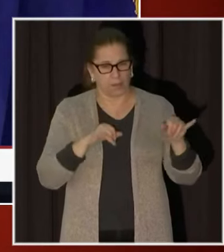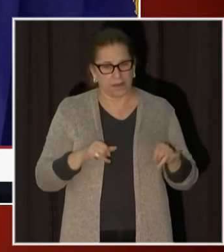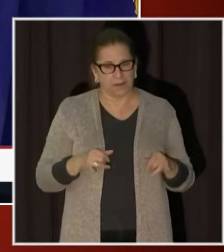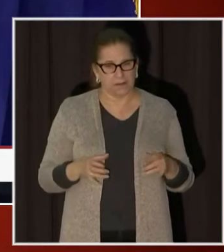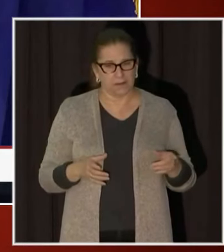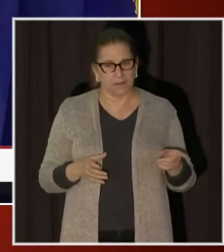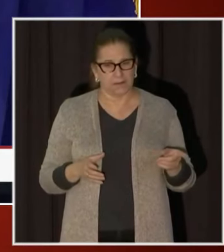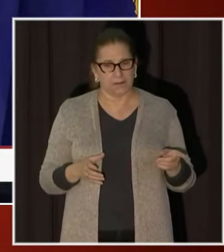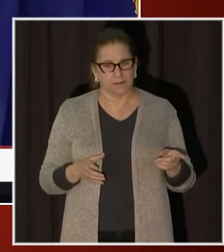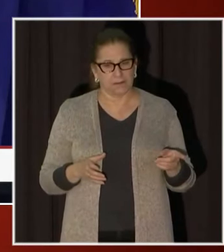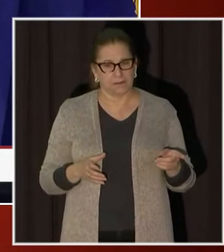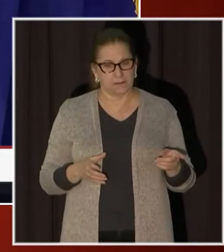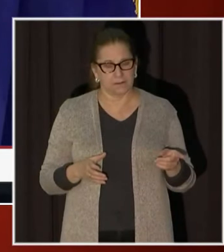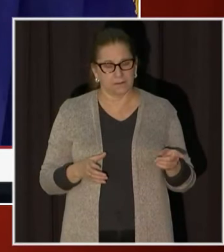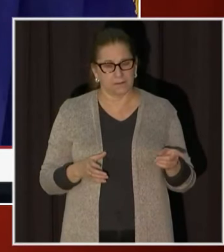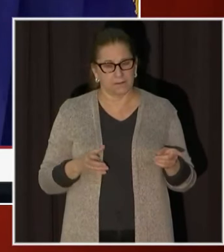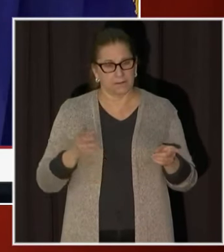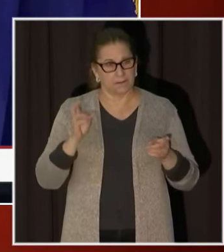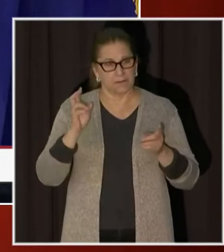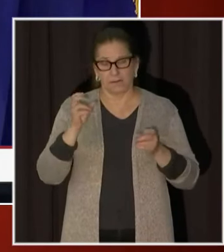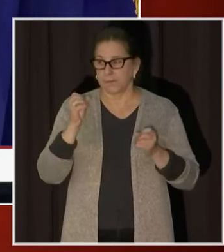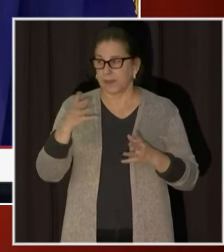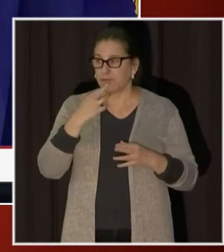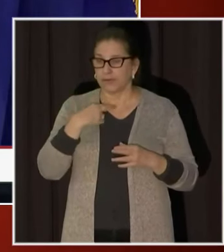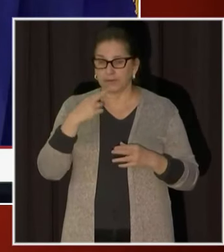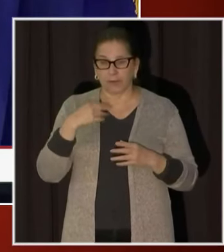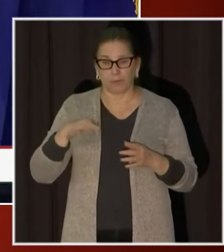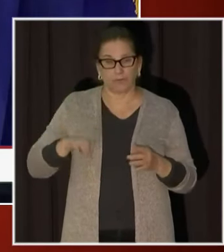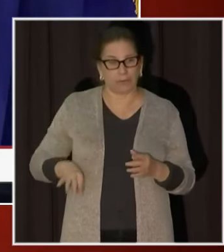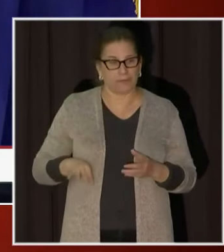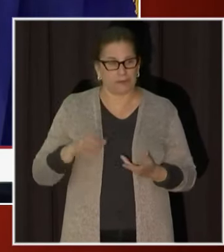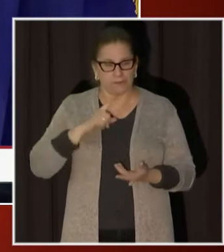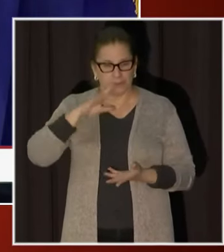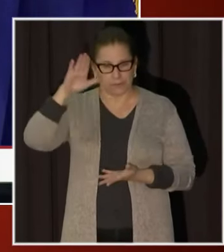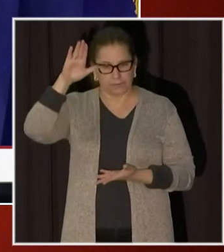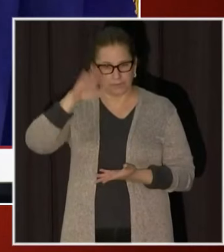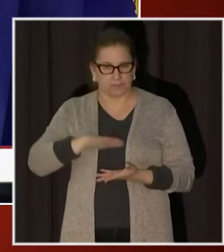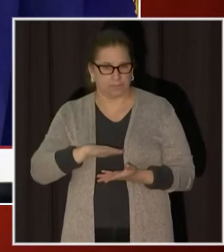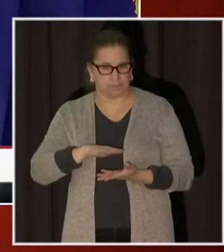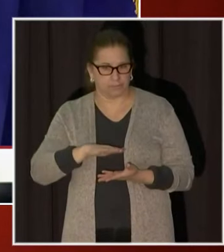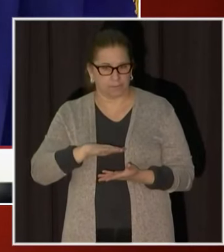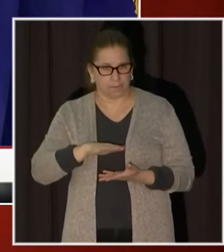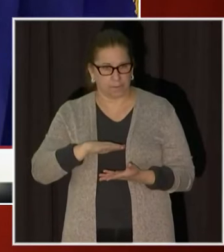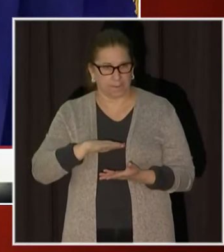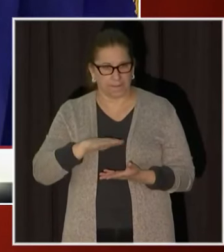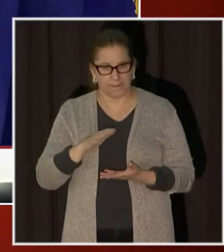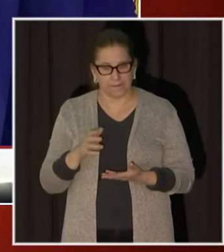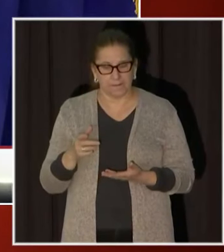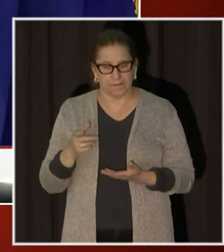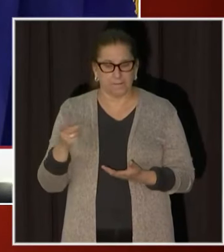that order. If an order or sandwich costs